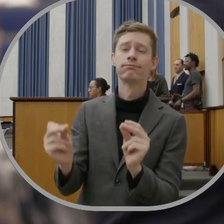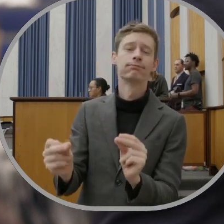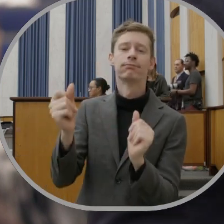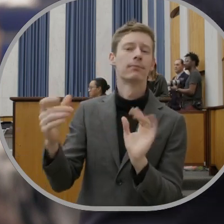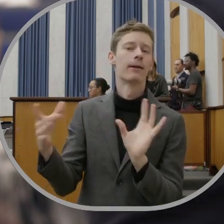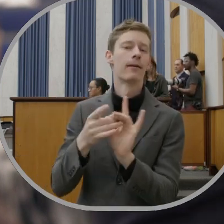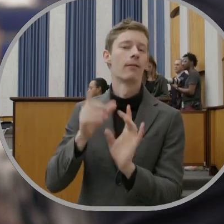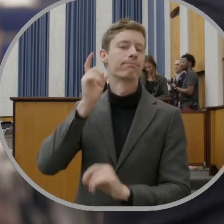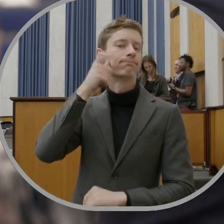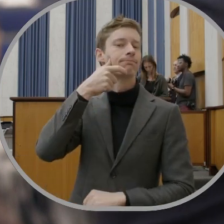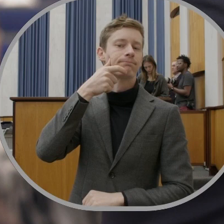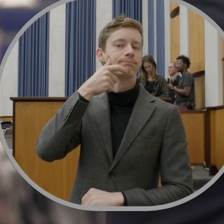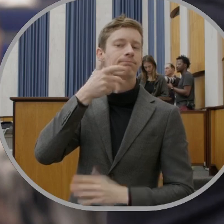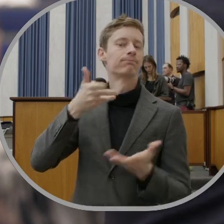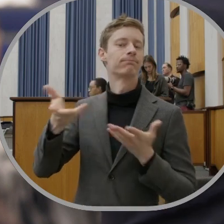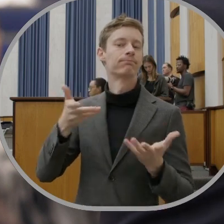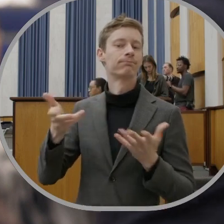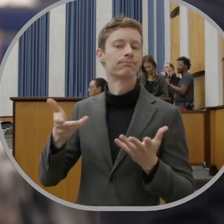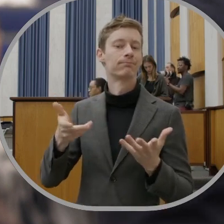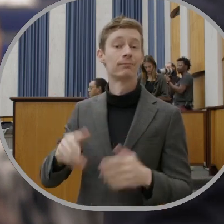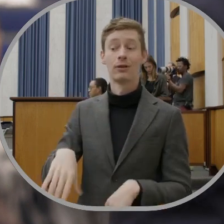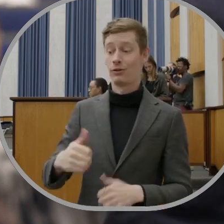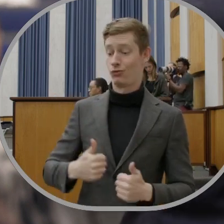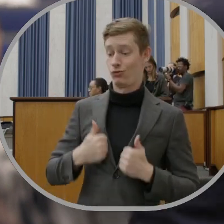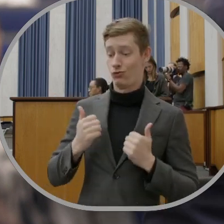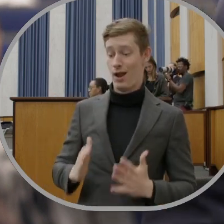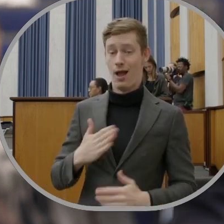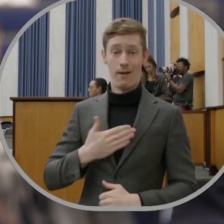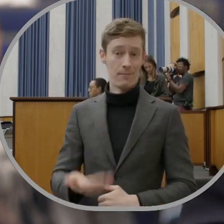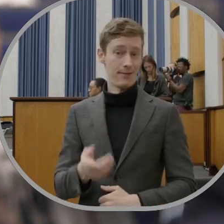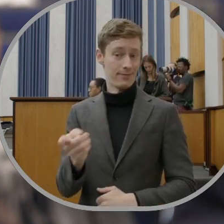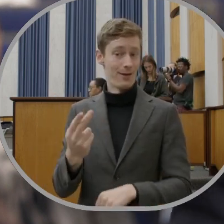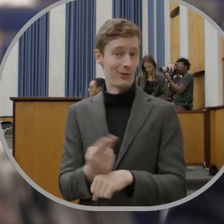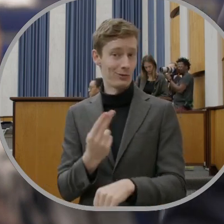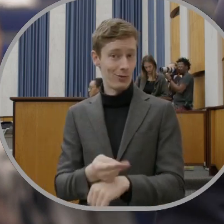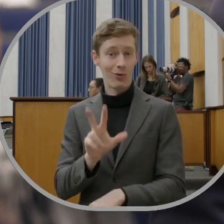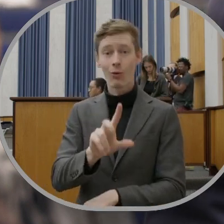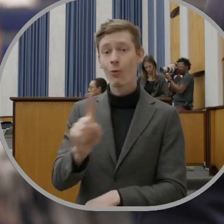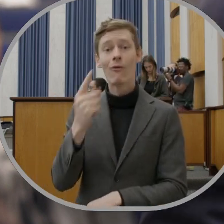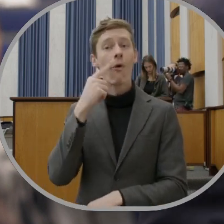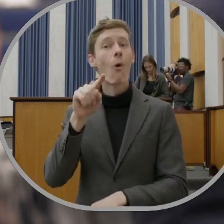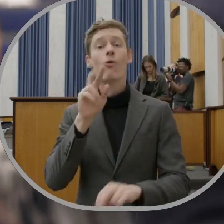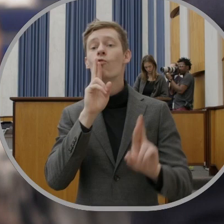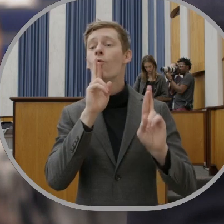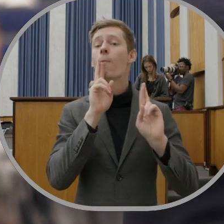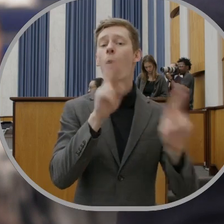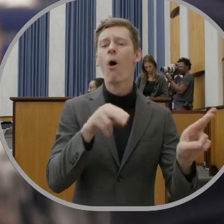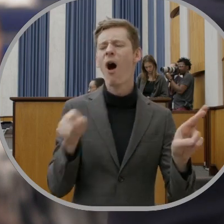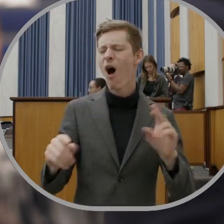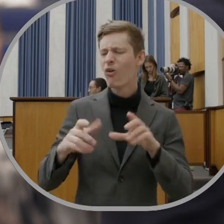many residents use 311 on a daily basis, likely to report a pothole, which